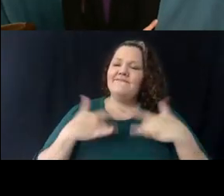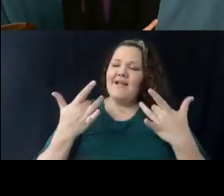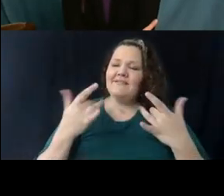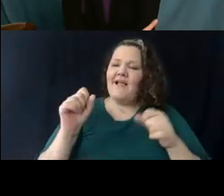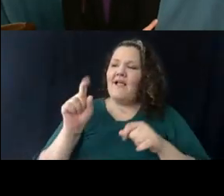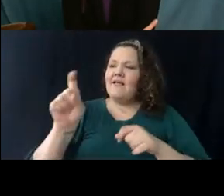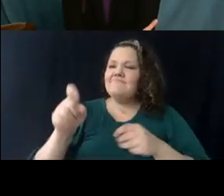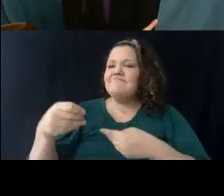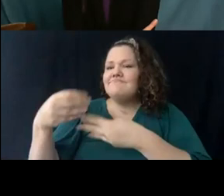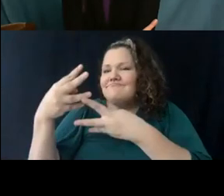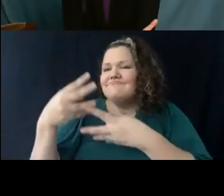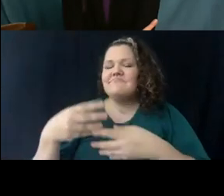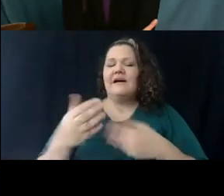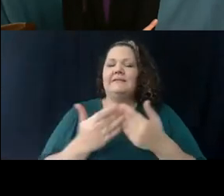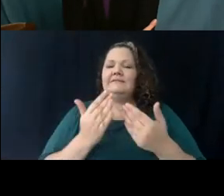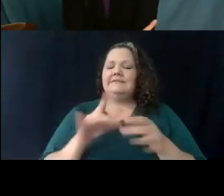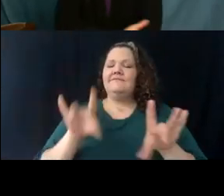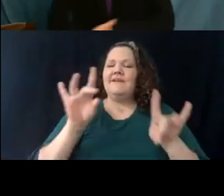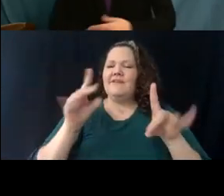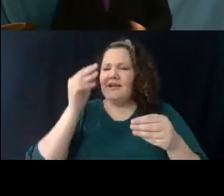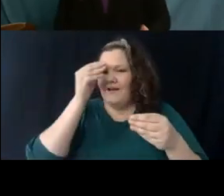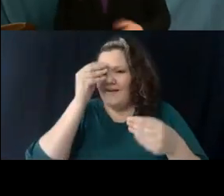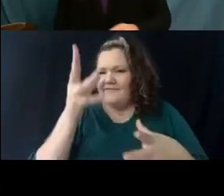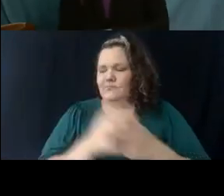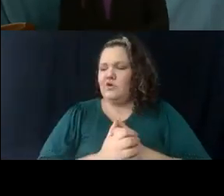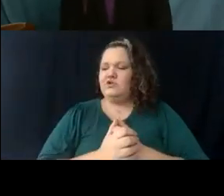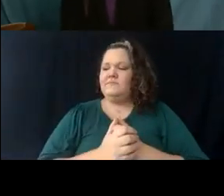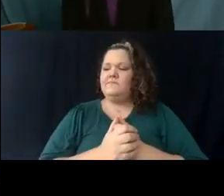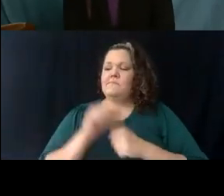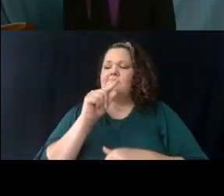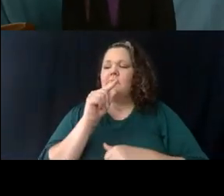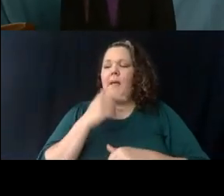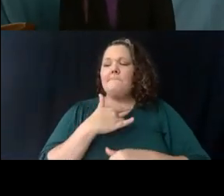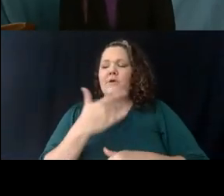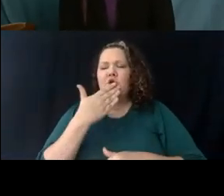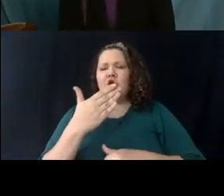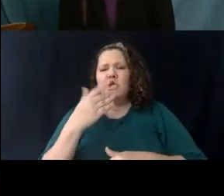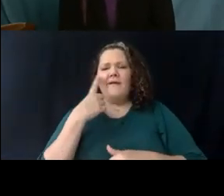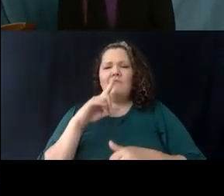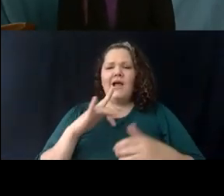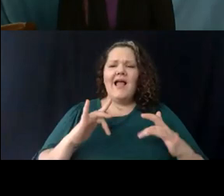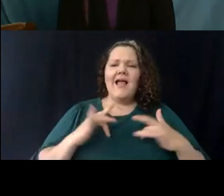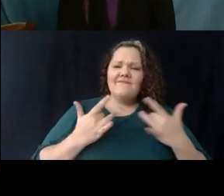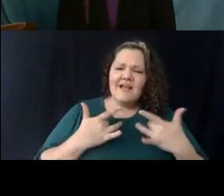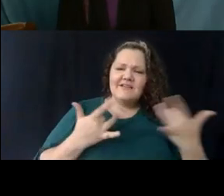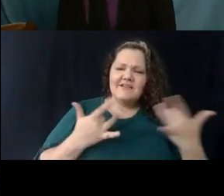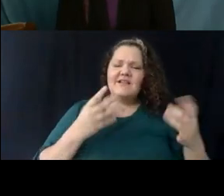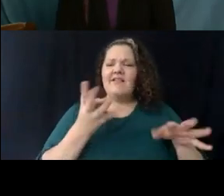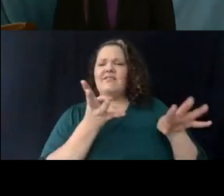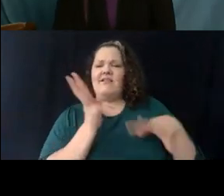It's very visually pleasing. You can find lots of information on events, community events, and connect with people.